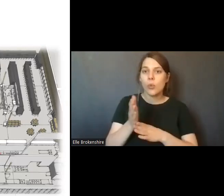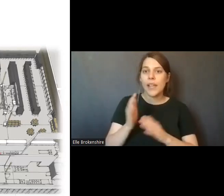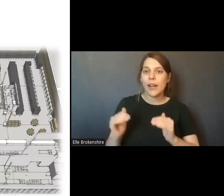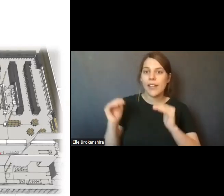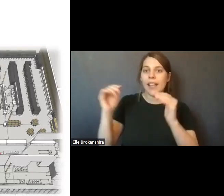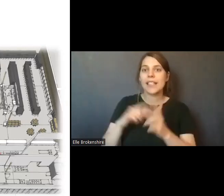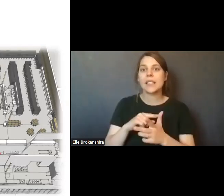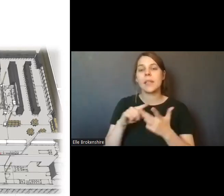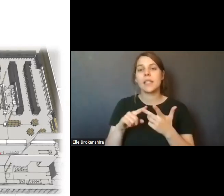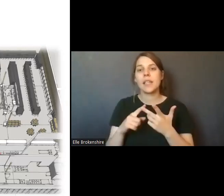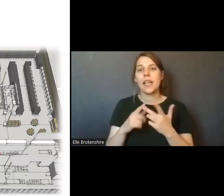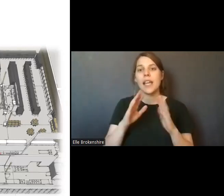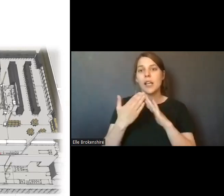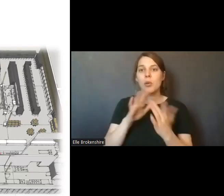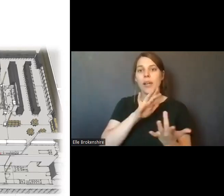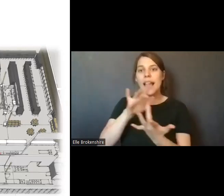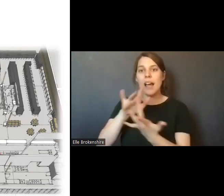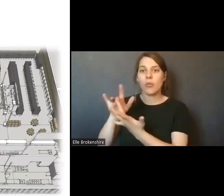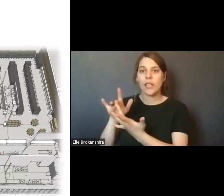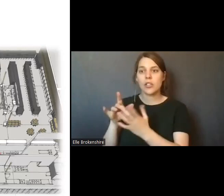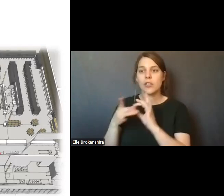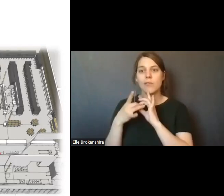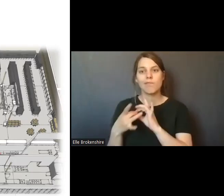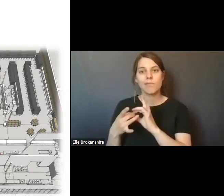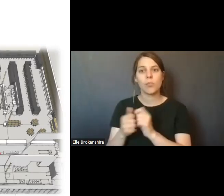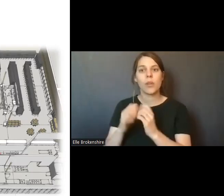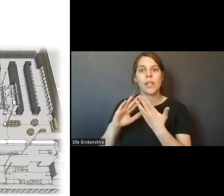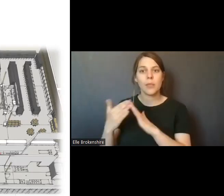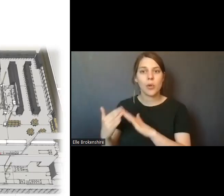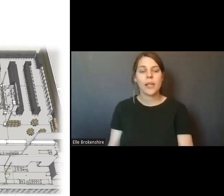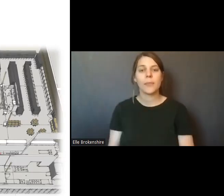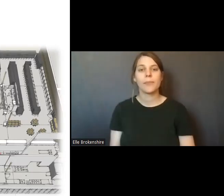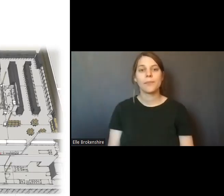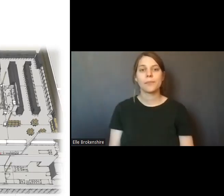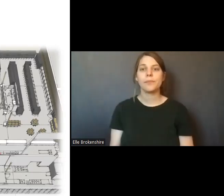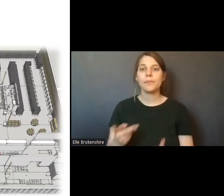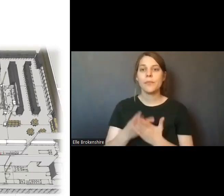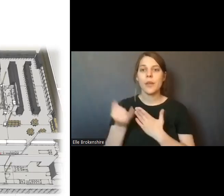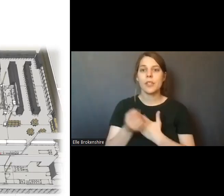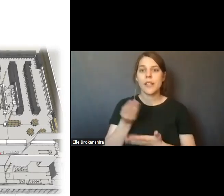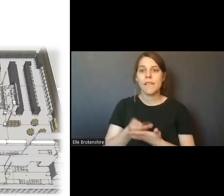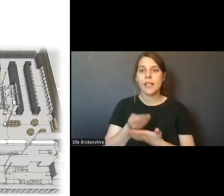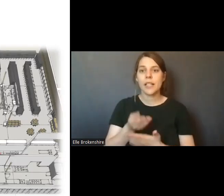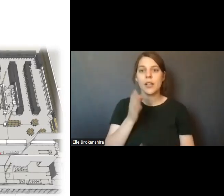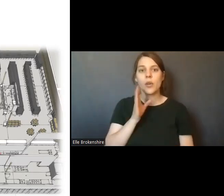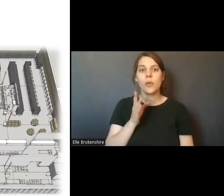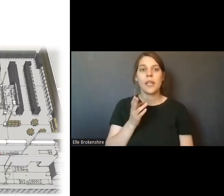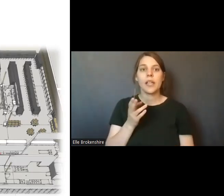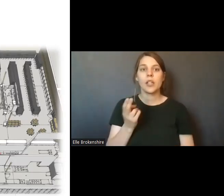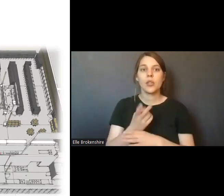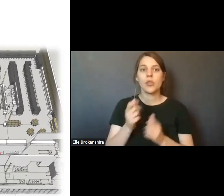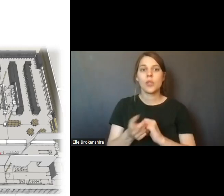community outreach to stay close to the community. The project funding is going to be used with 2 small